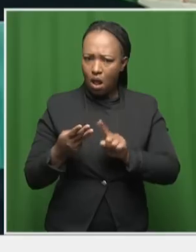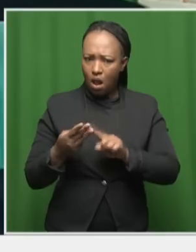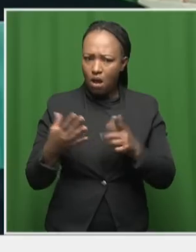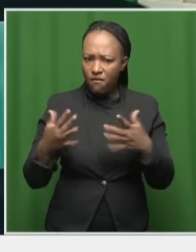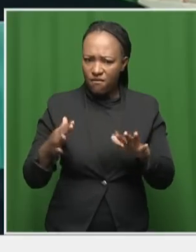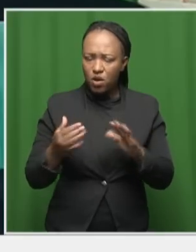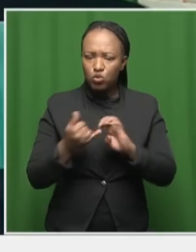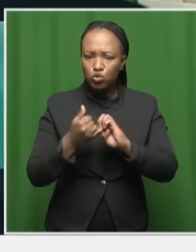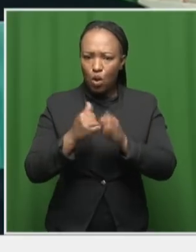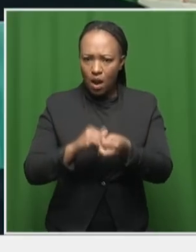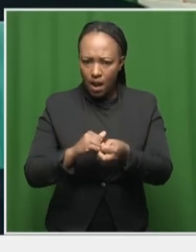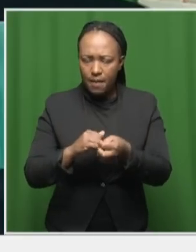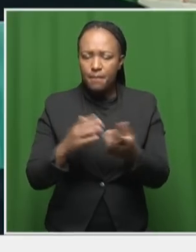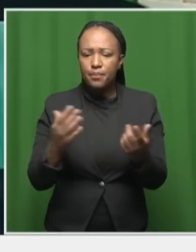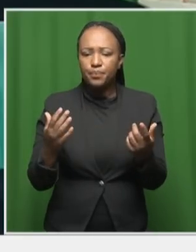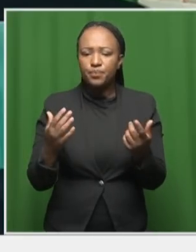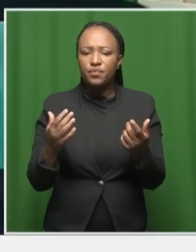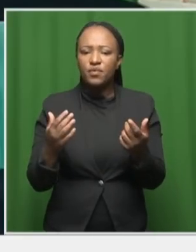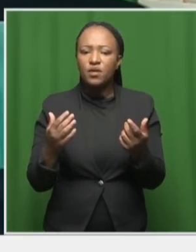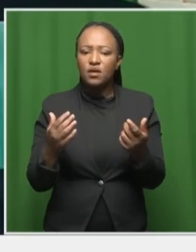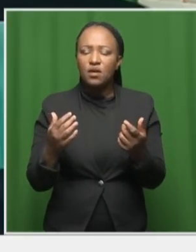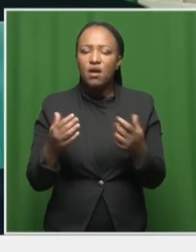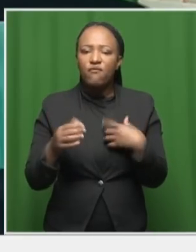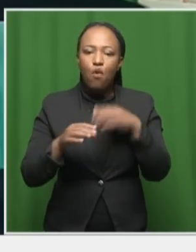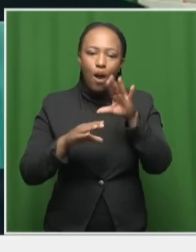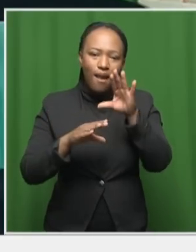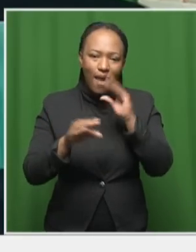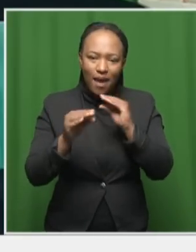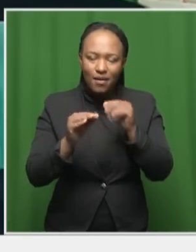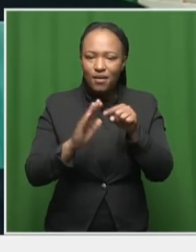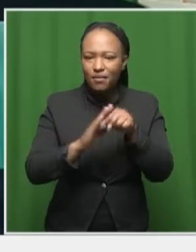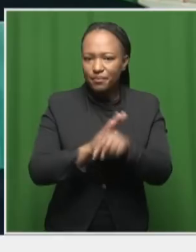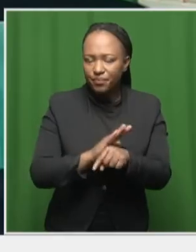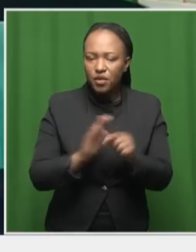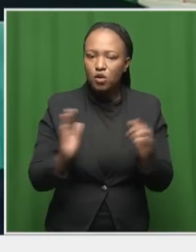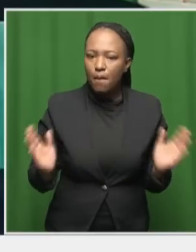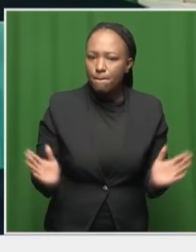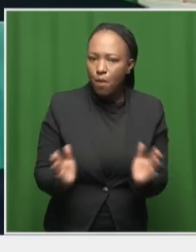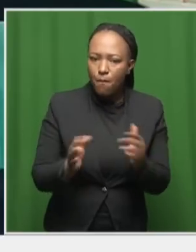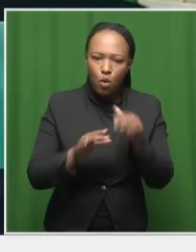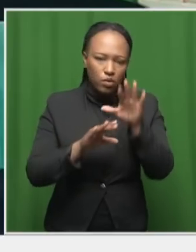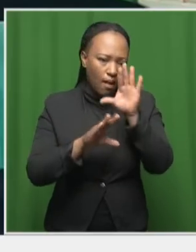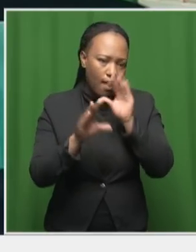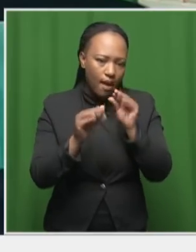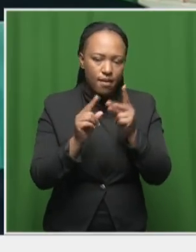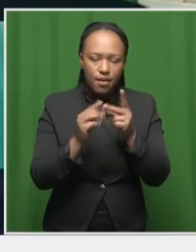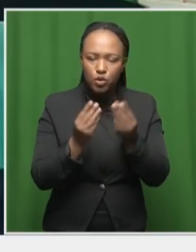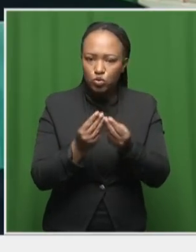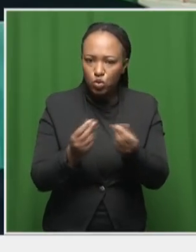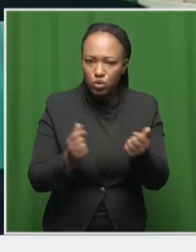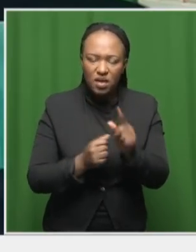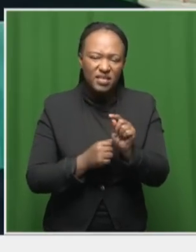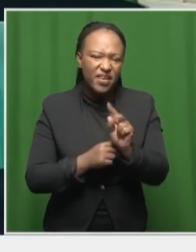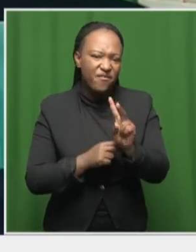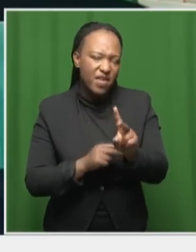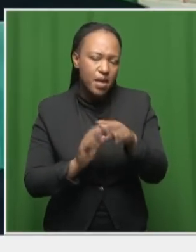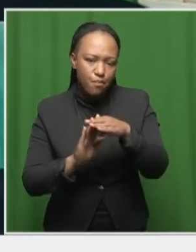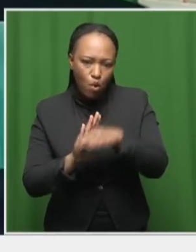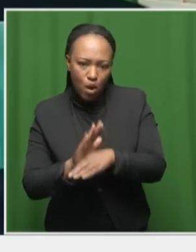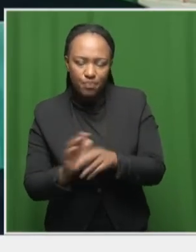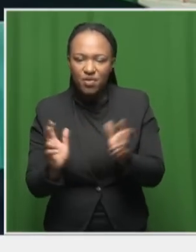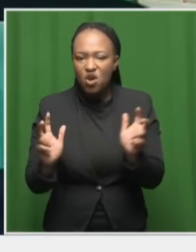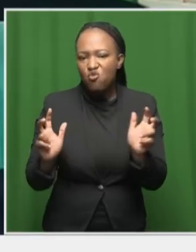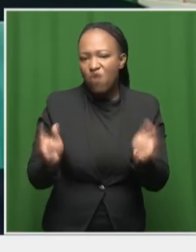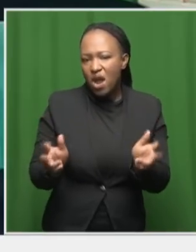to try and stem the learning losses. Things like remote learning solutions, TV programs, radio,